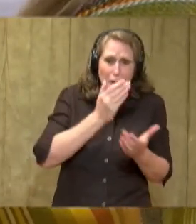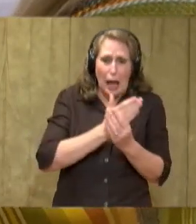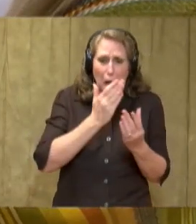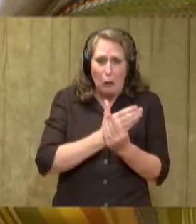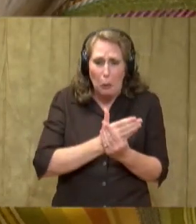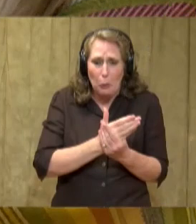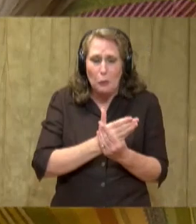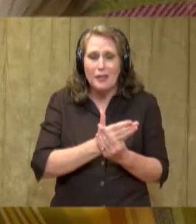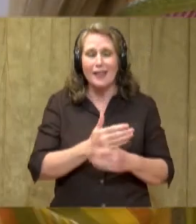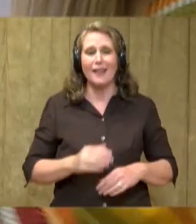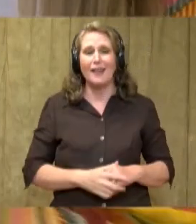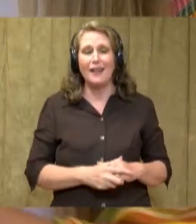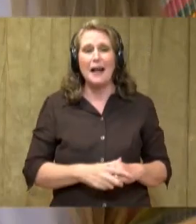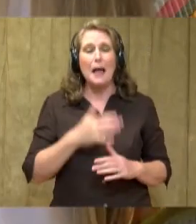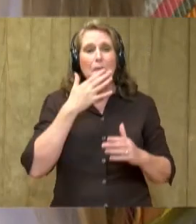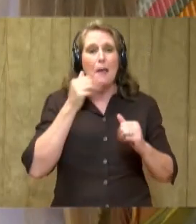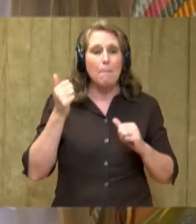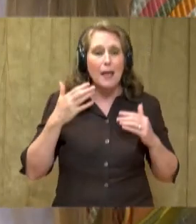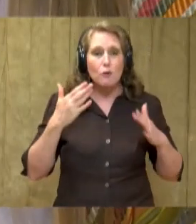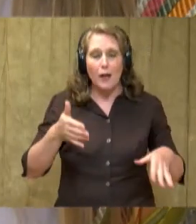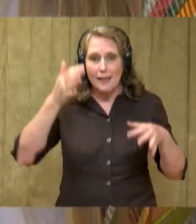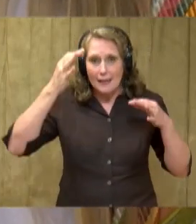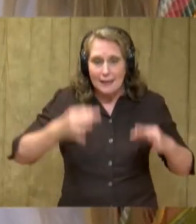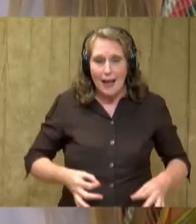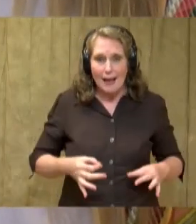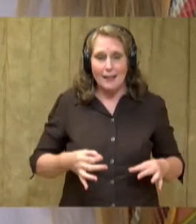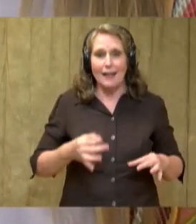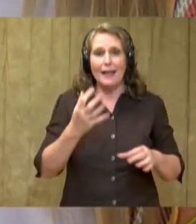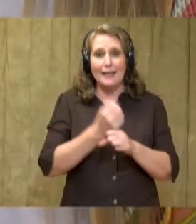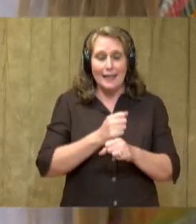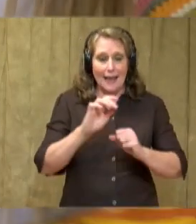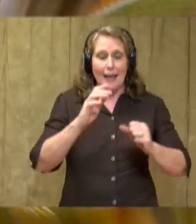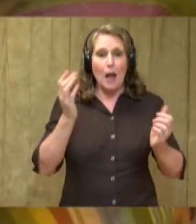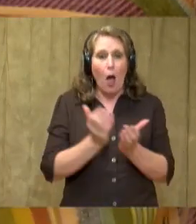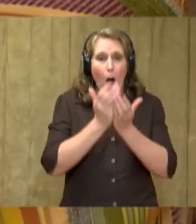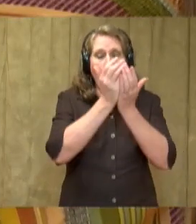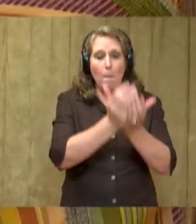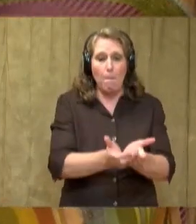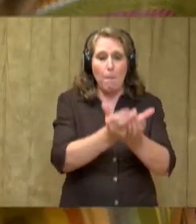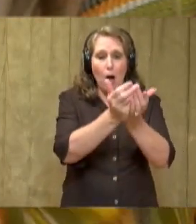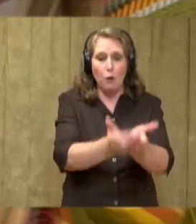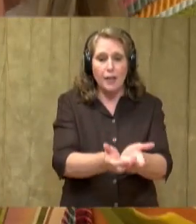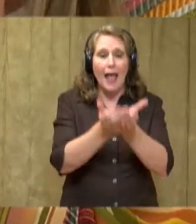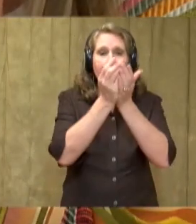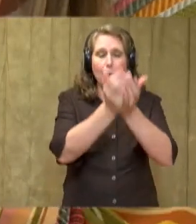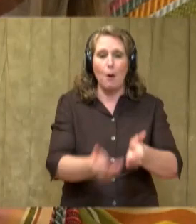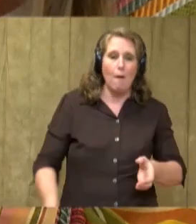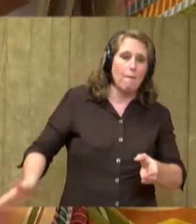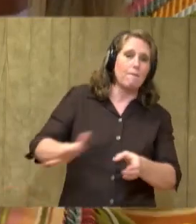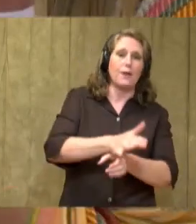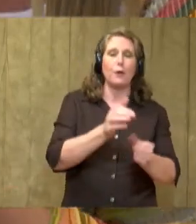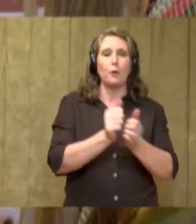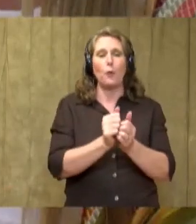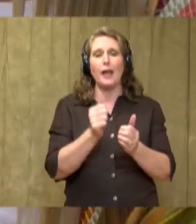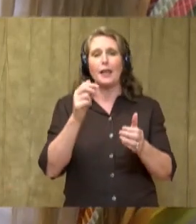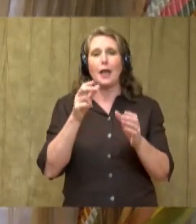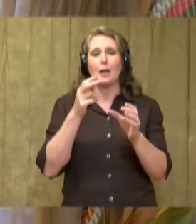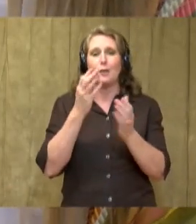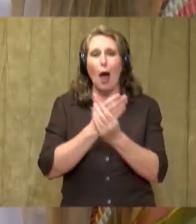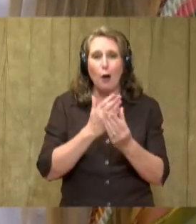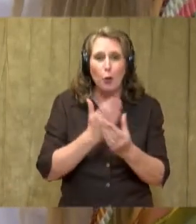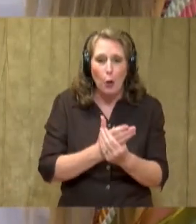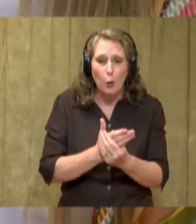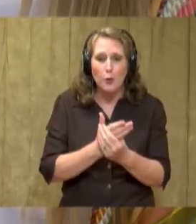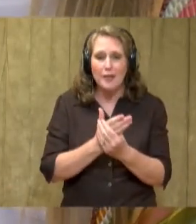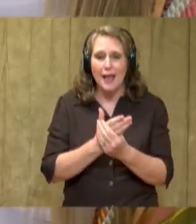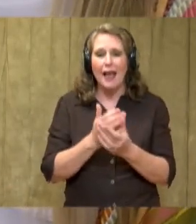tacos. The best way to judge is to get a boat and fill the boat with tacos.